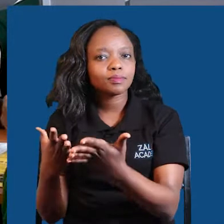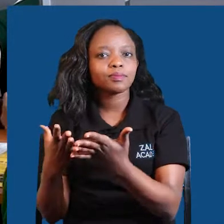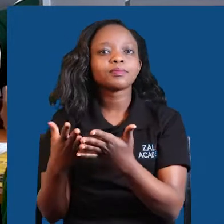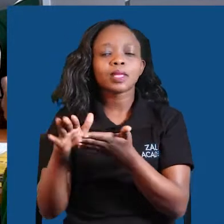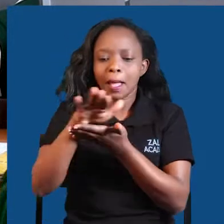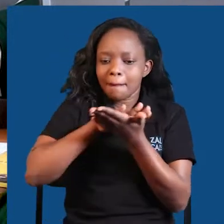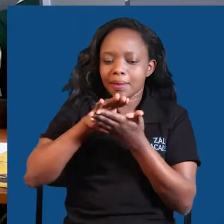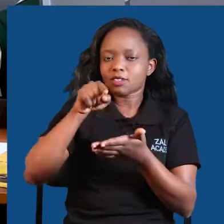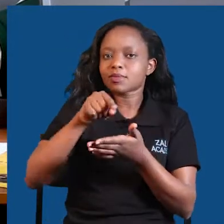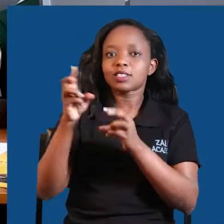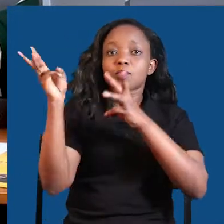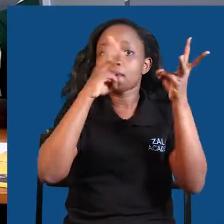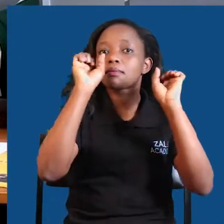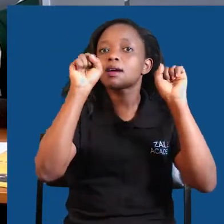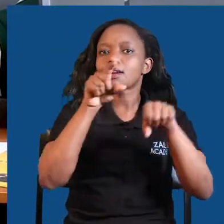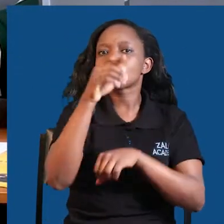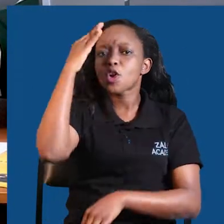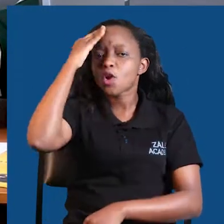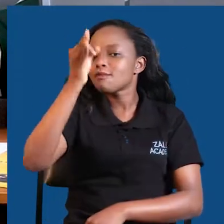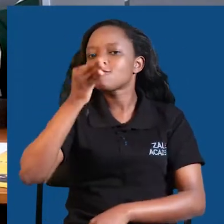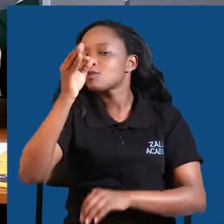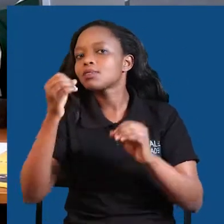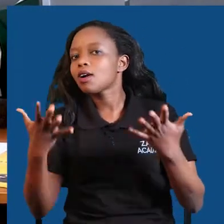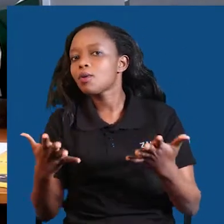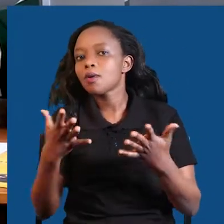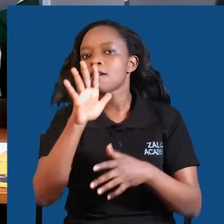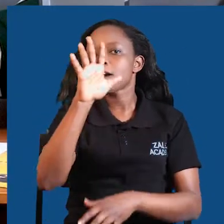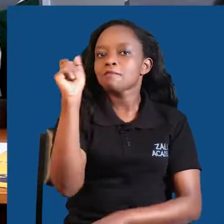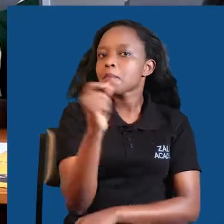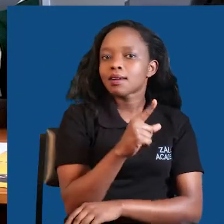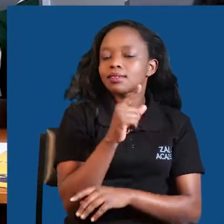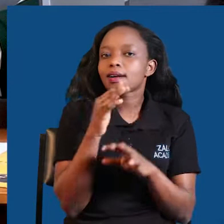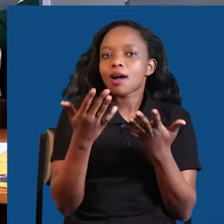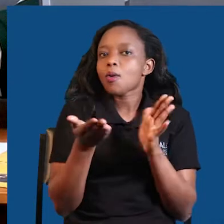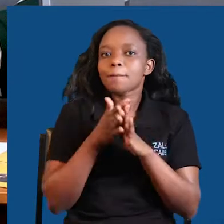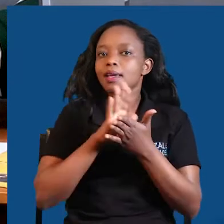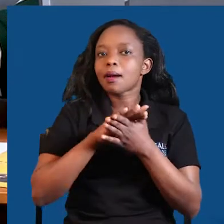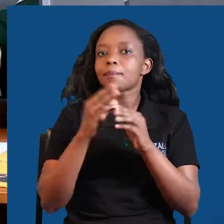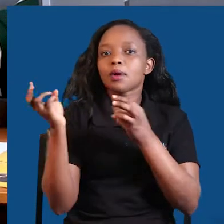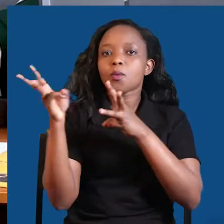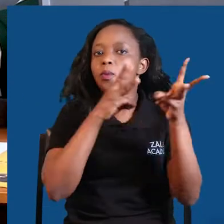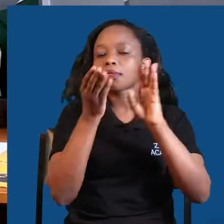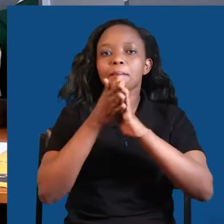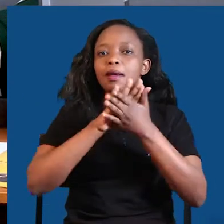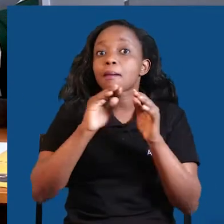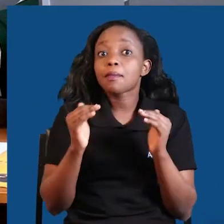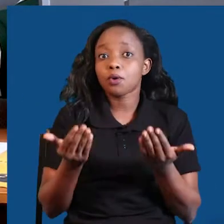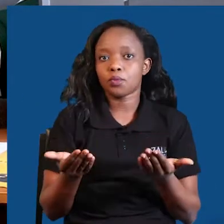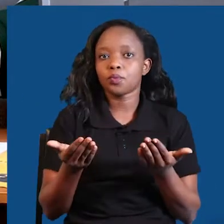How is the weather? Based on this weather, can you project for us in the next coming 5 months? How will the weather